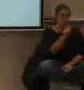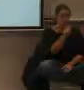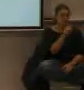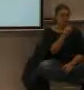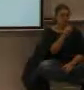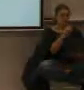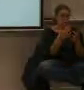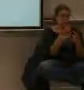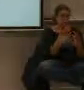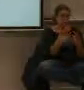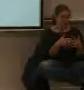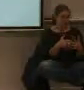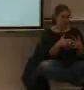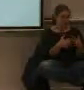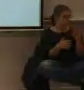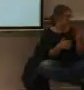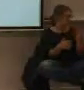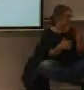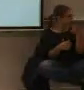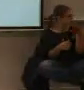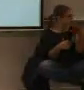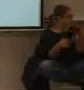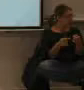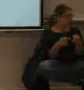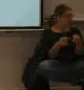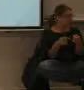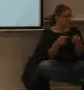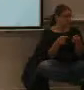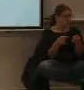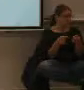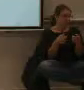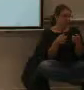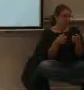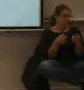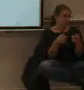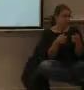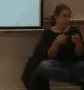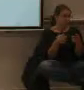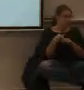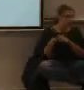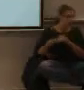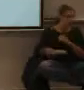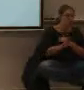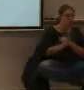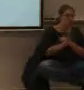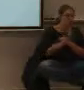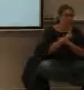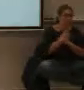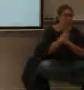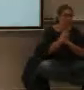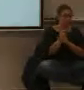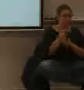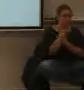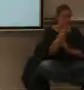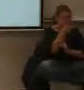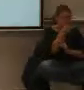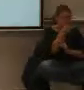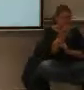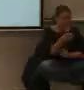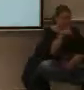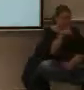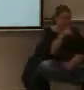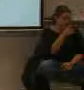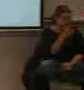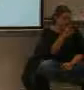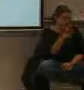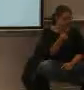and that's because they basically shove their exhaust through the water, and they contaminate